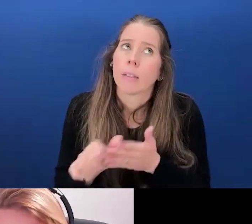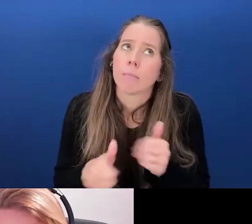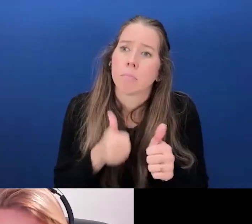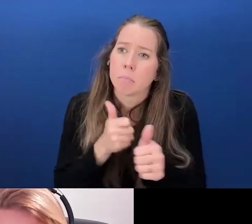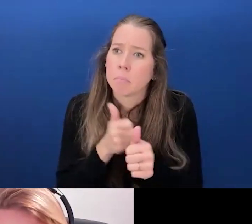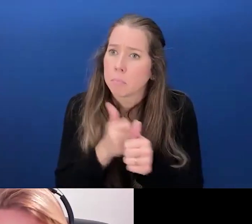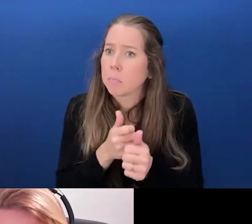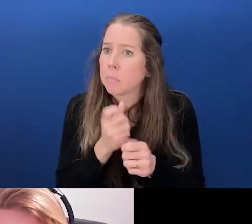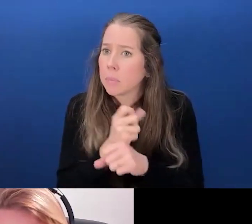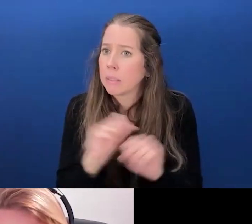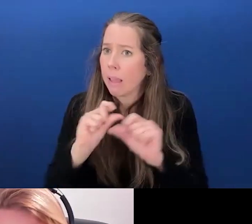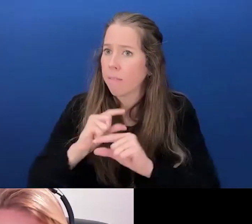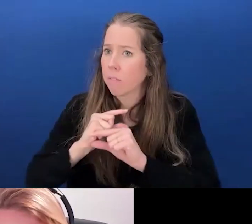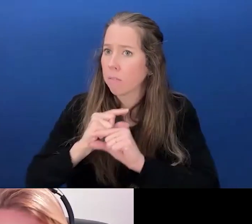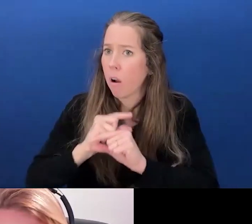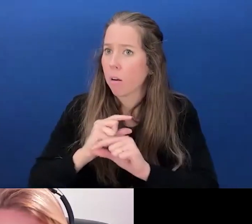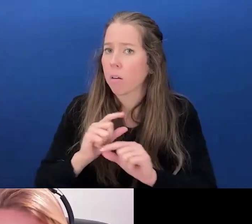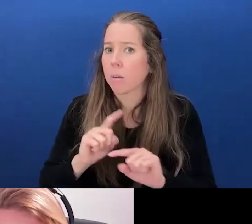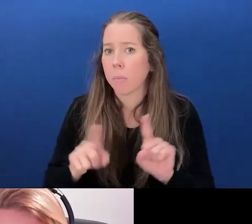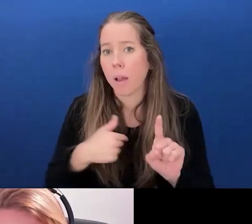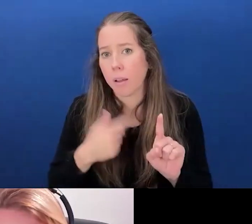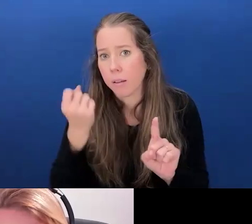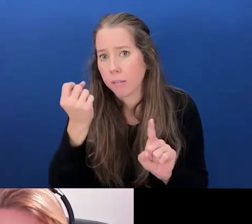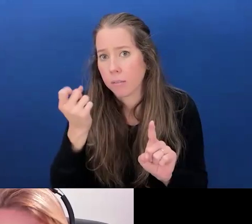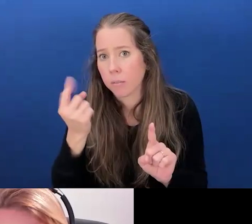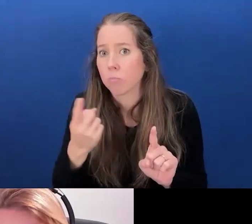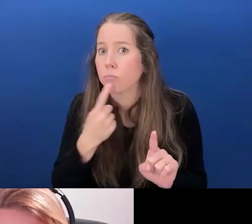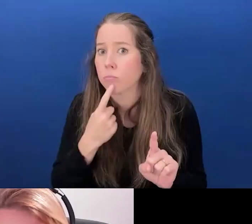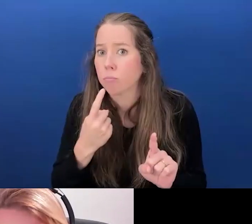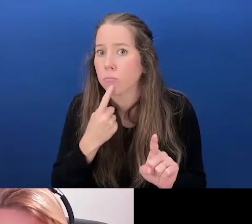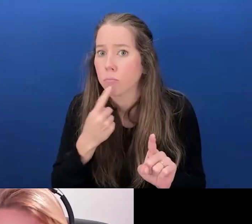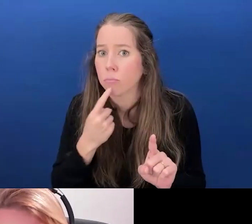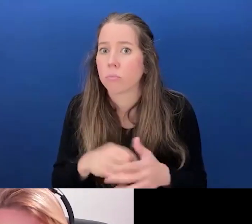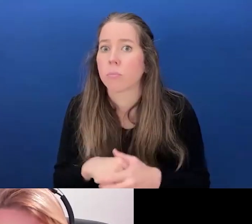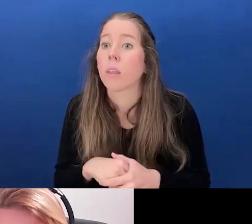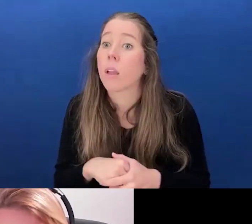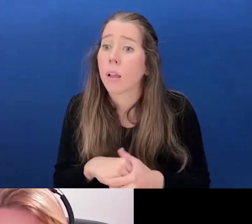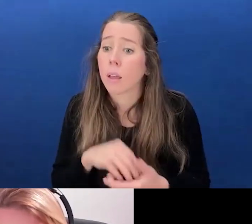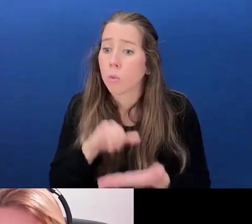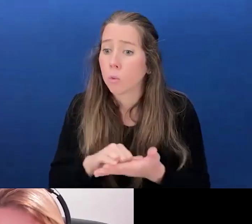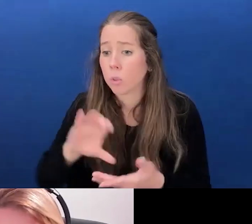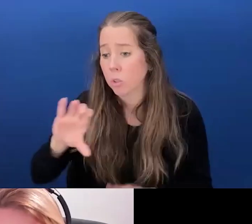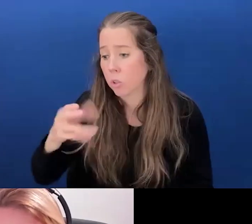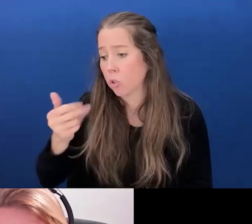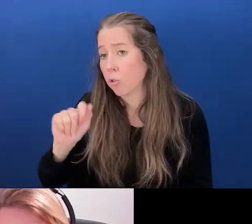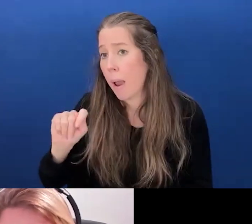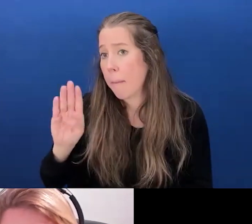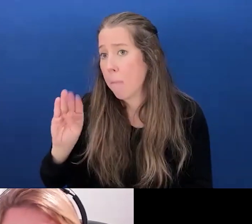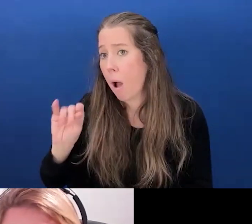a safeguard. But I get what you're saying. I mean, these chatbots,